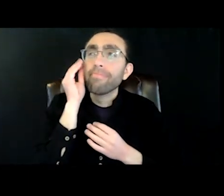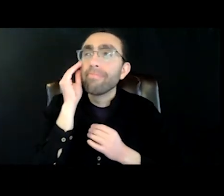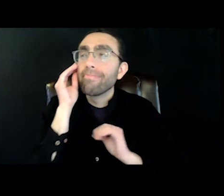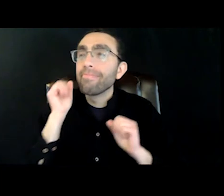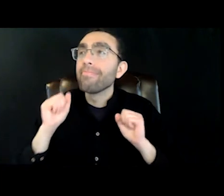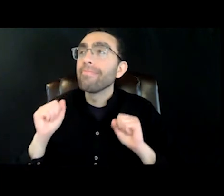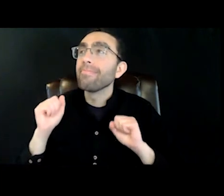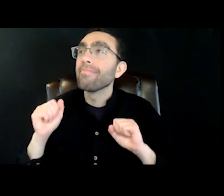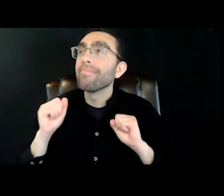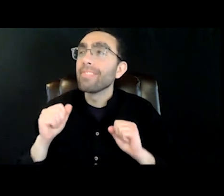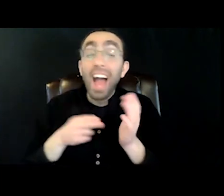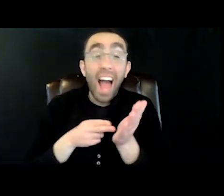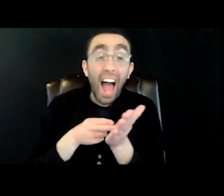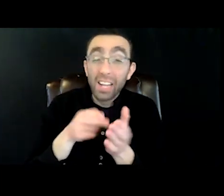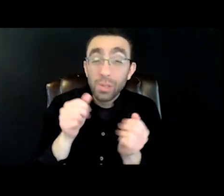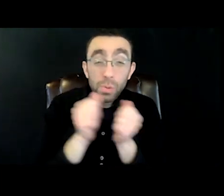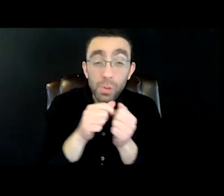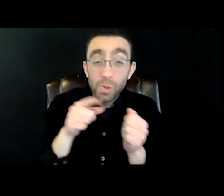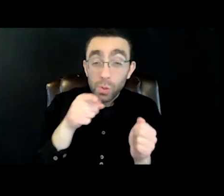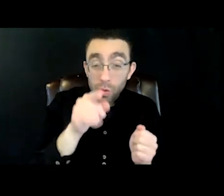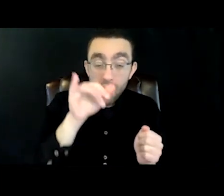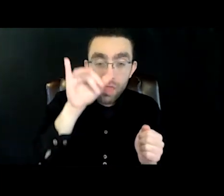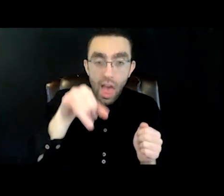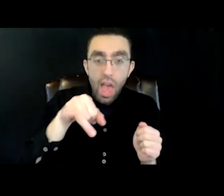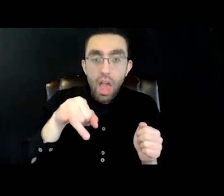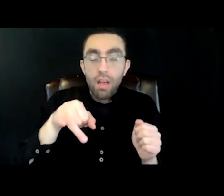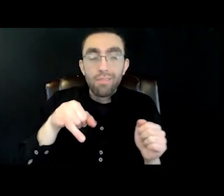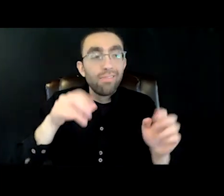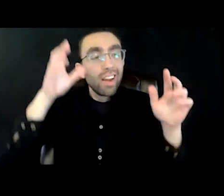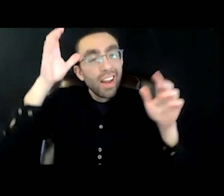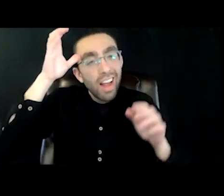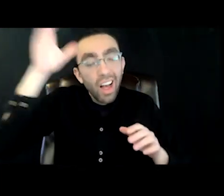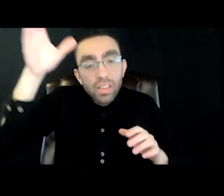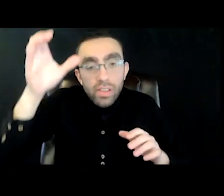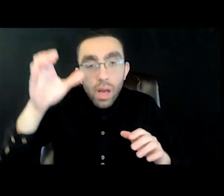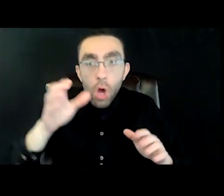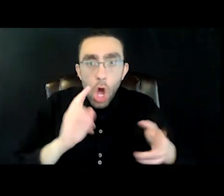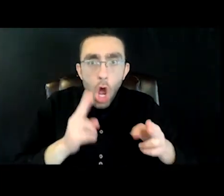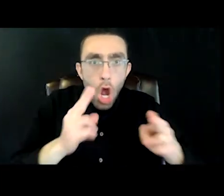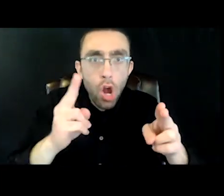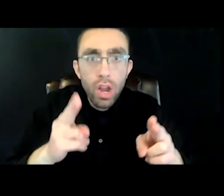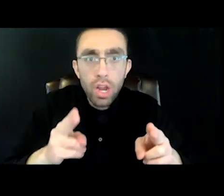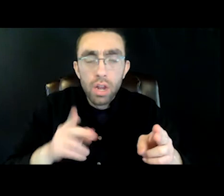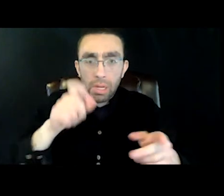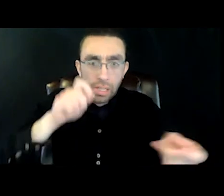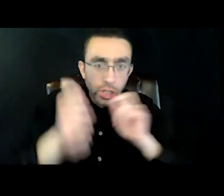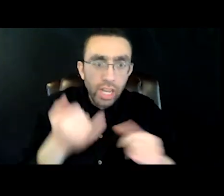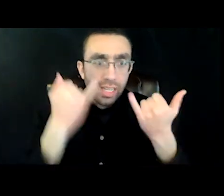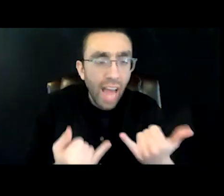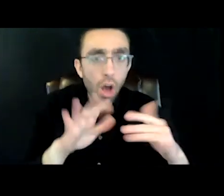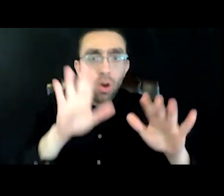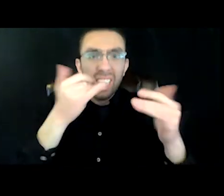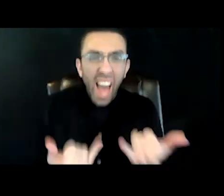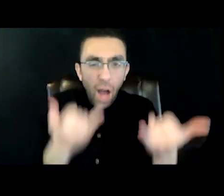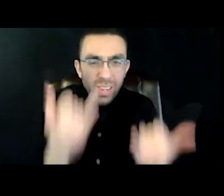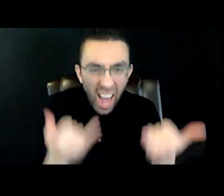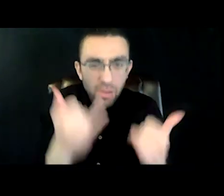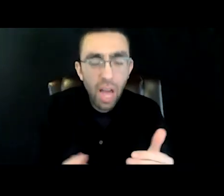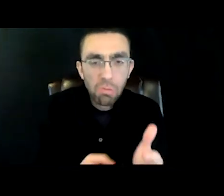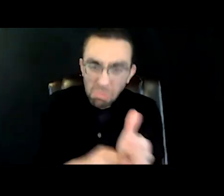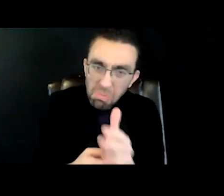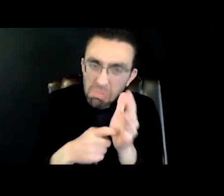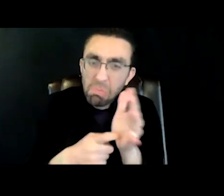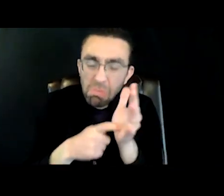I don't tend to follow the narratives around raising an alarm. I find that it is destructive, and this climate